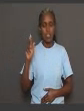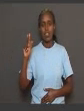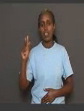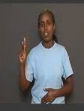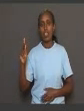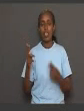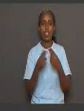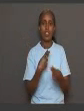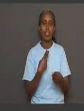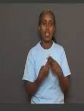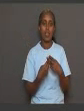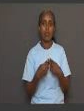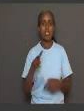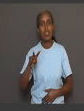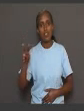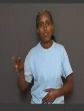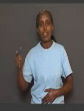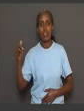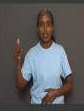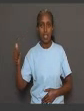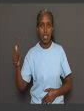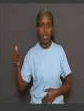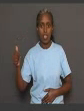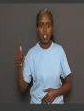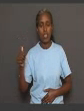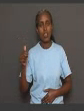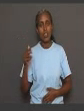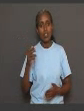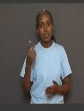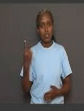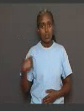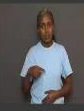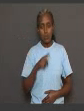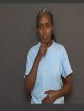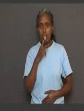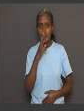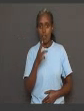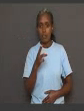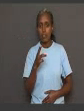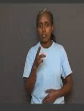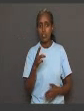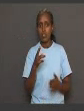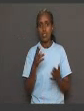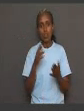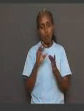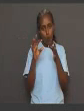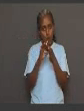k times vector A will have its coordinates